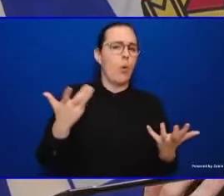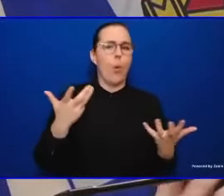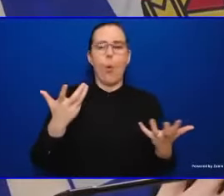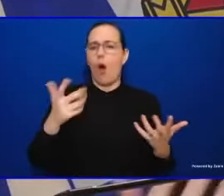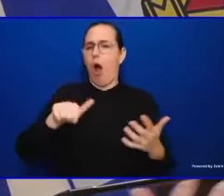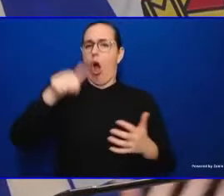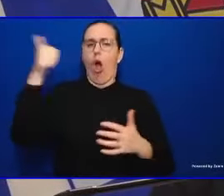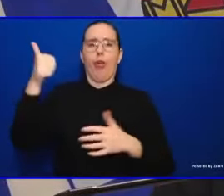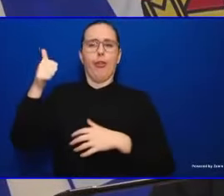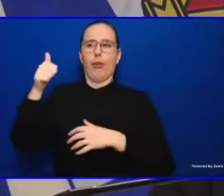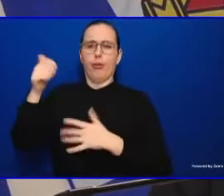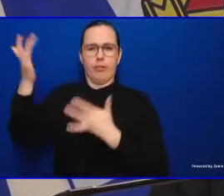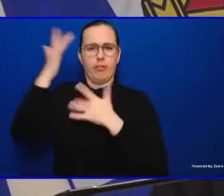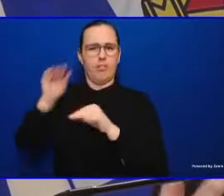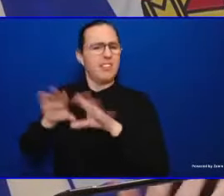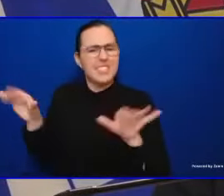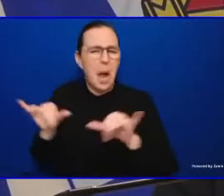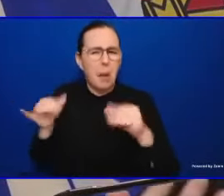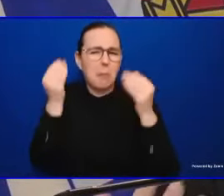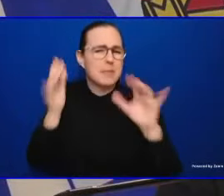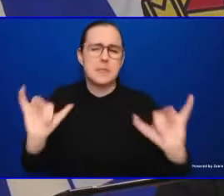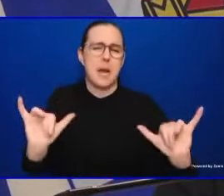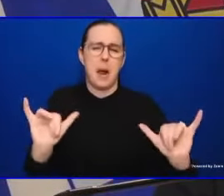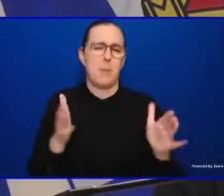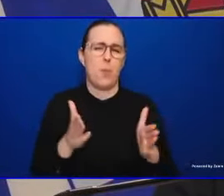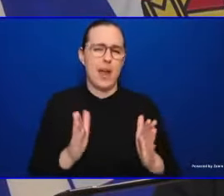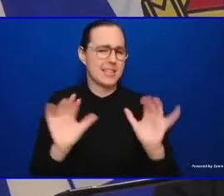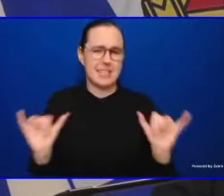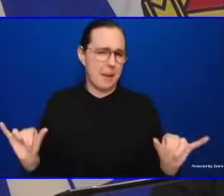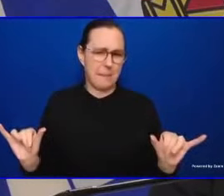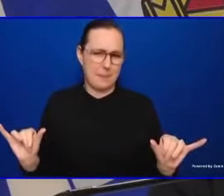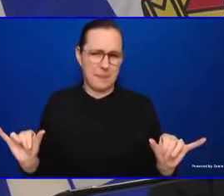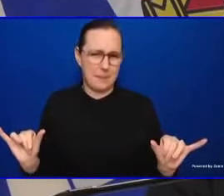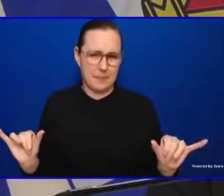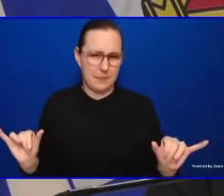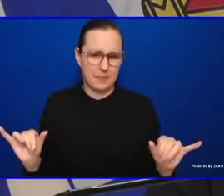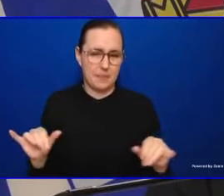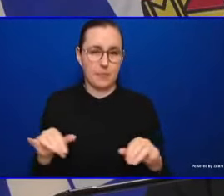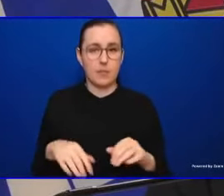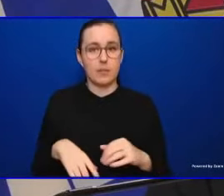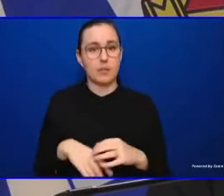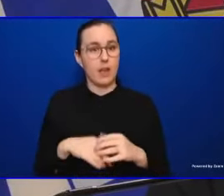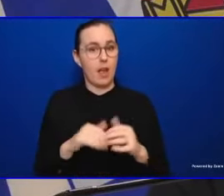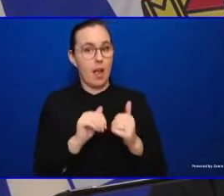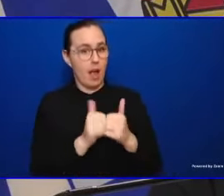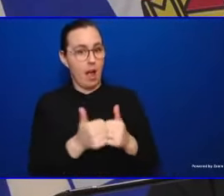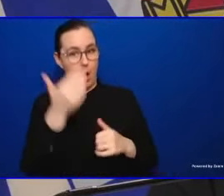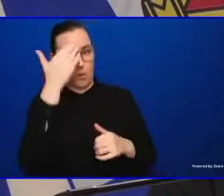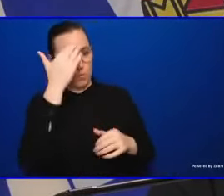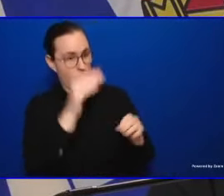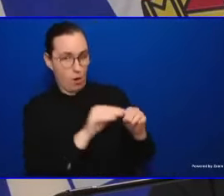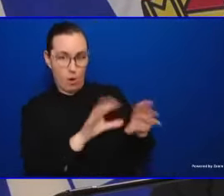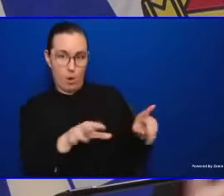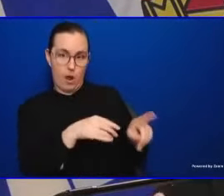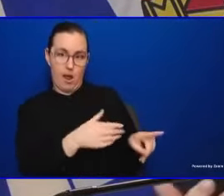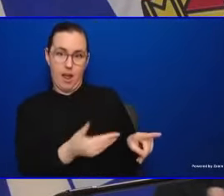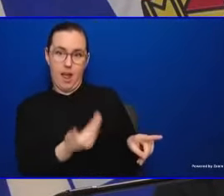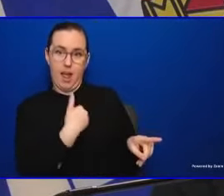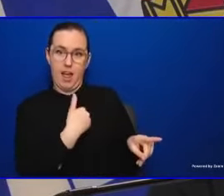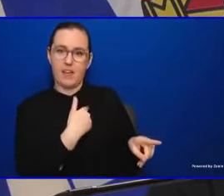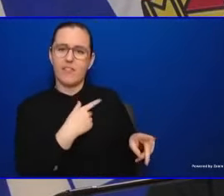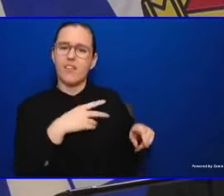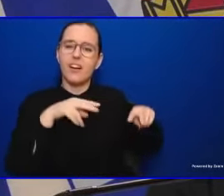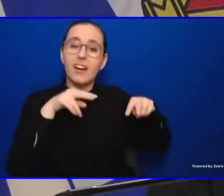we'll understand if there are outbreaks is by monitoring things like attendance and people, both staff